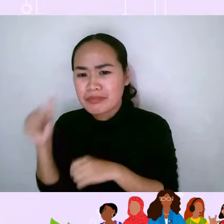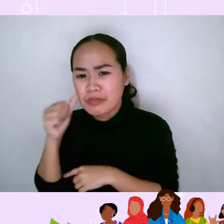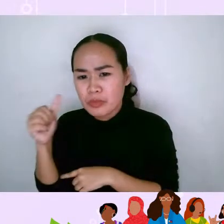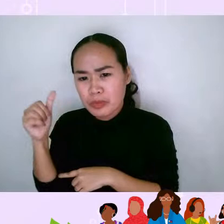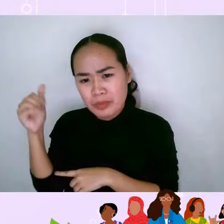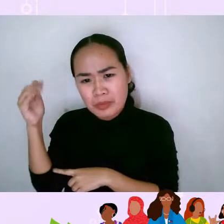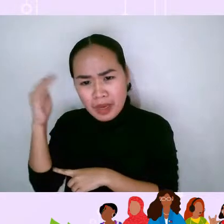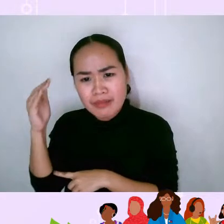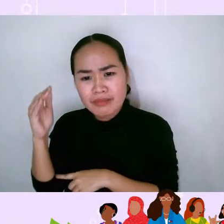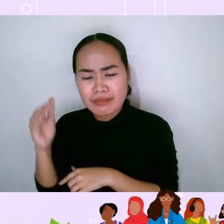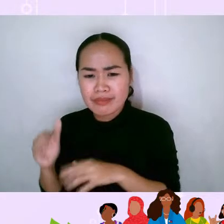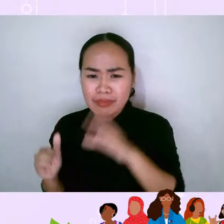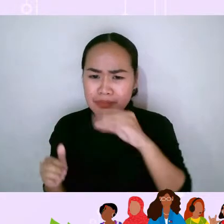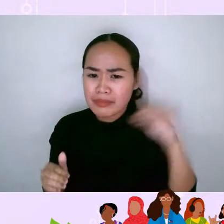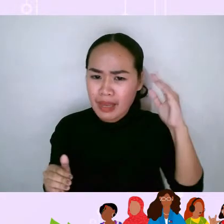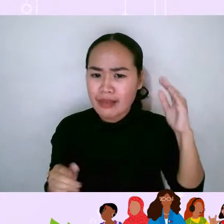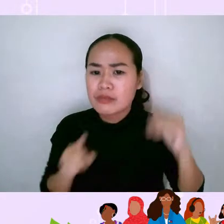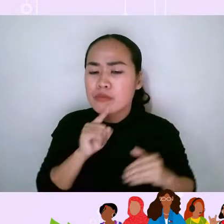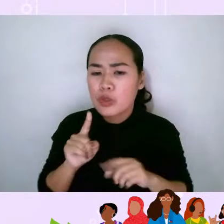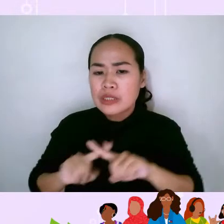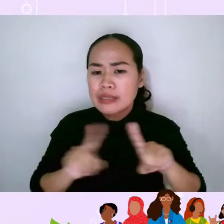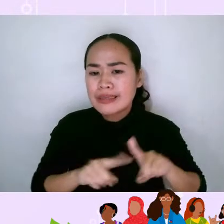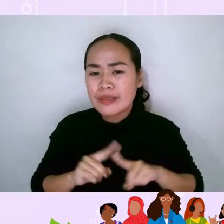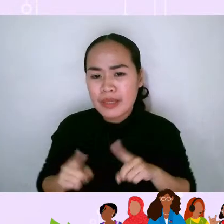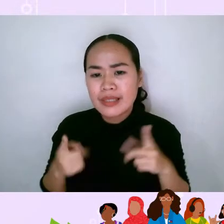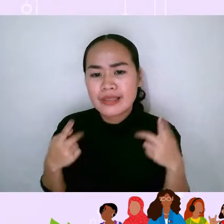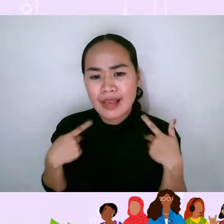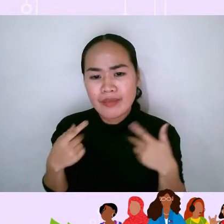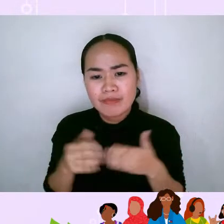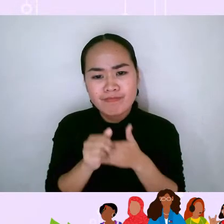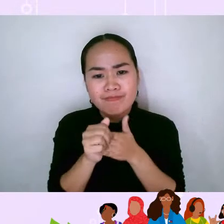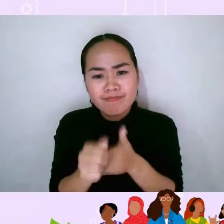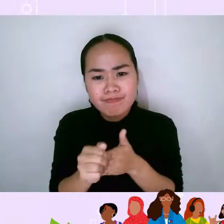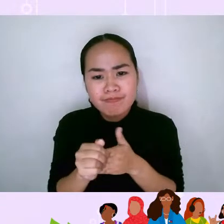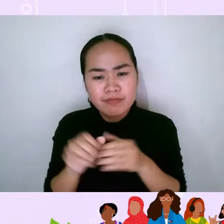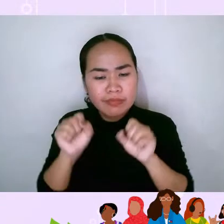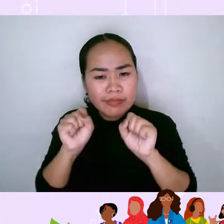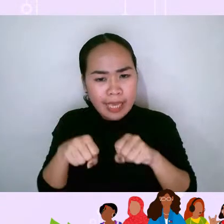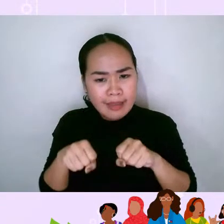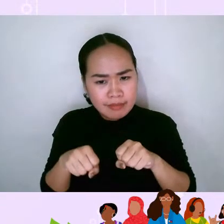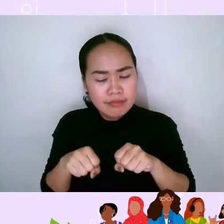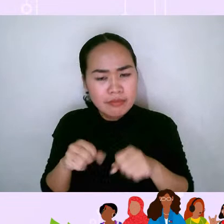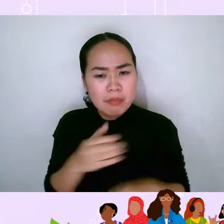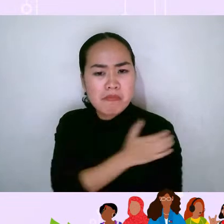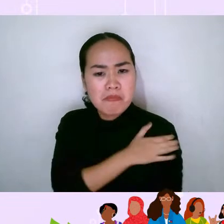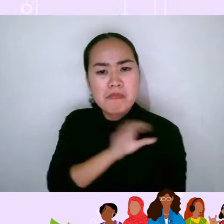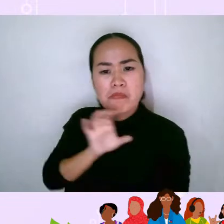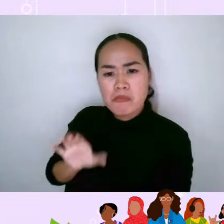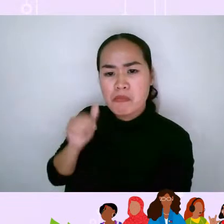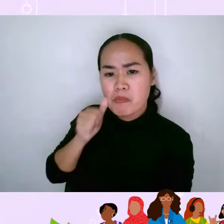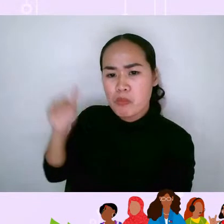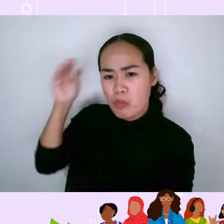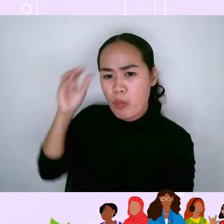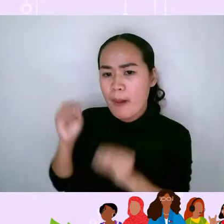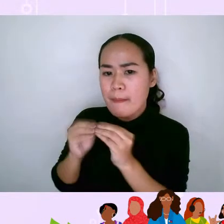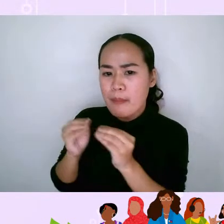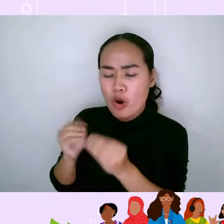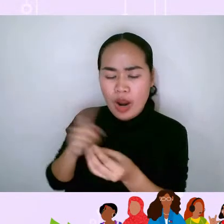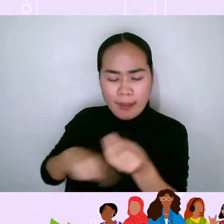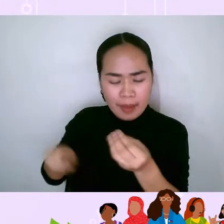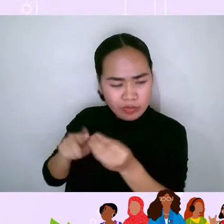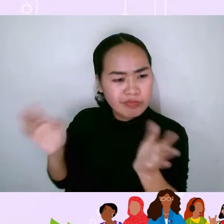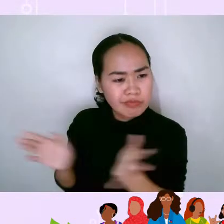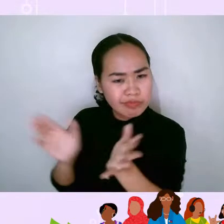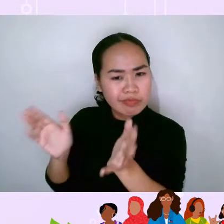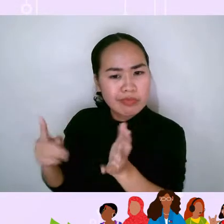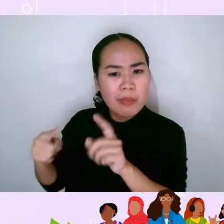ICT counterparts, and of course, to occupy leadership positions that will empower them to drive progress and instigate